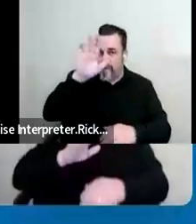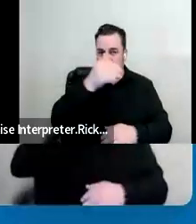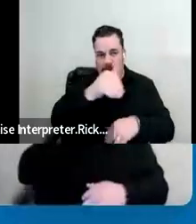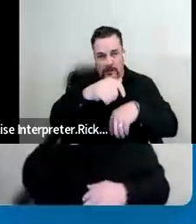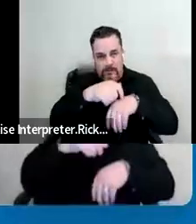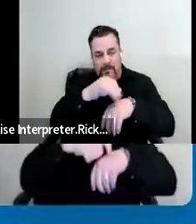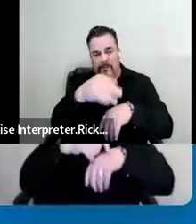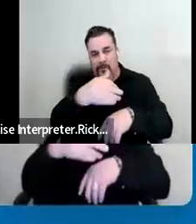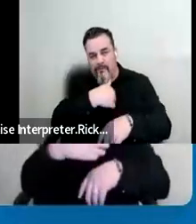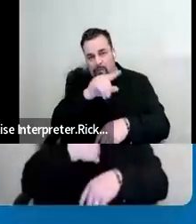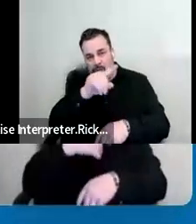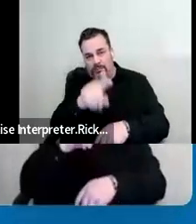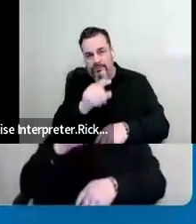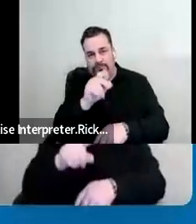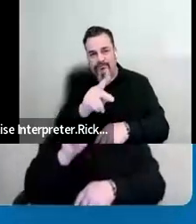point if you have a question.